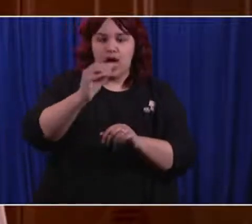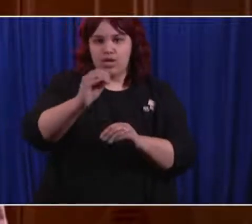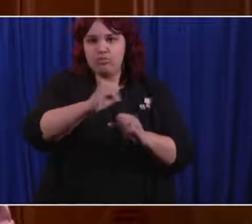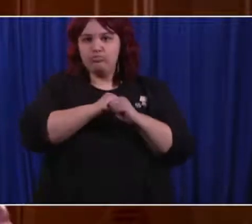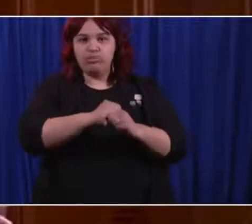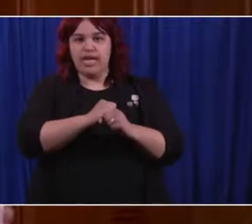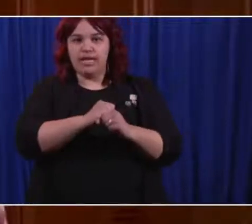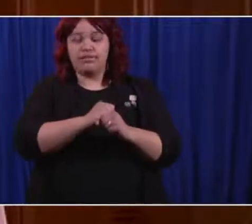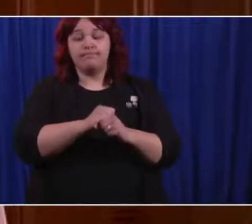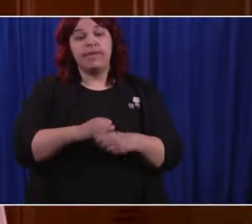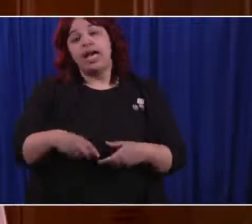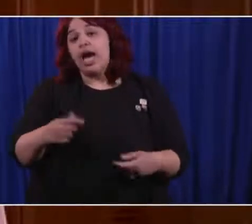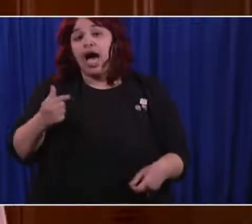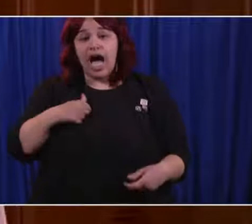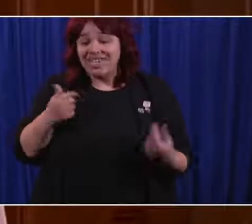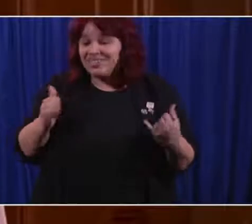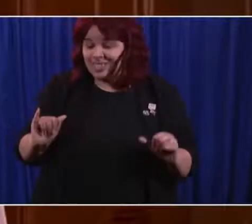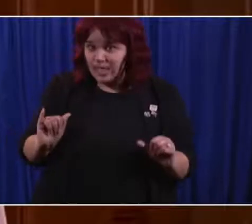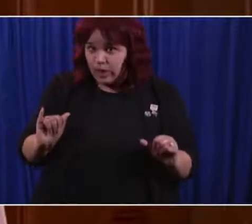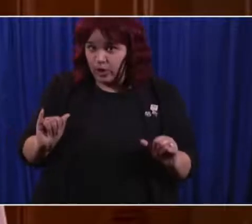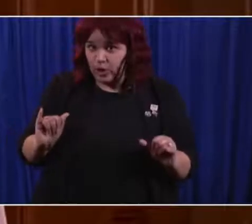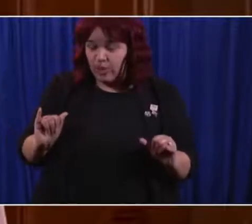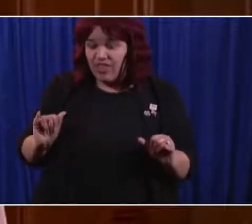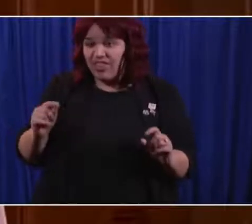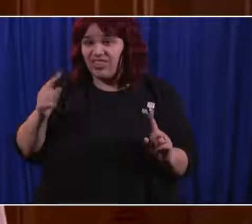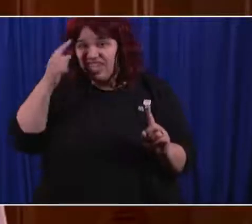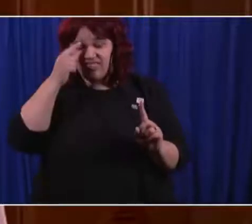I still believe that, and I think we can do that.